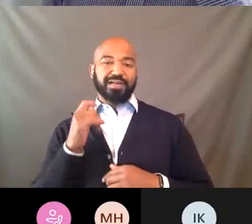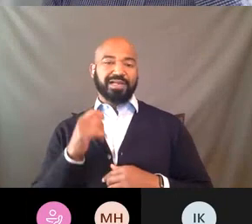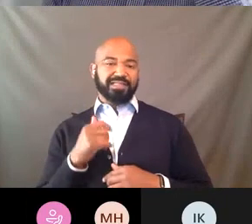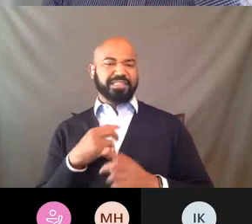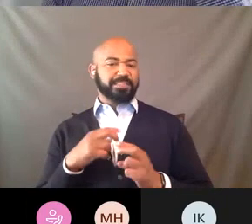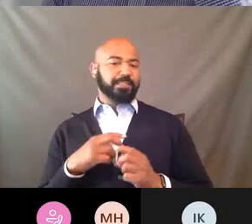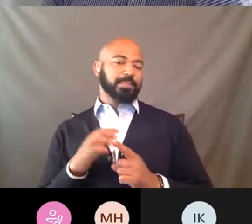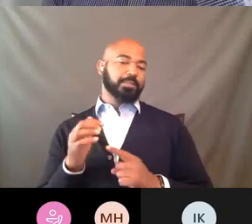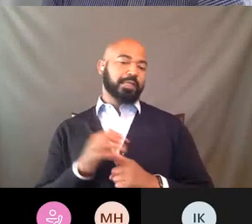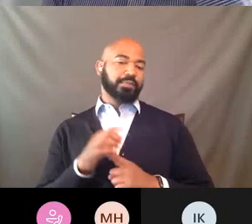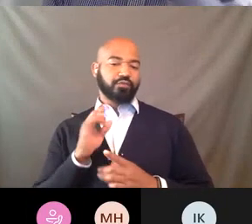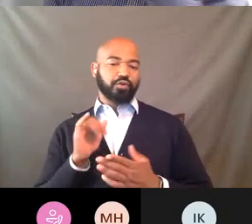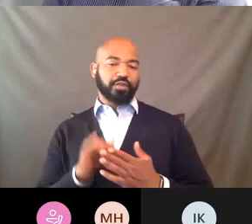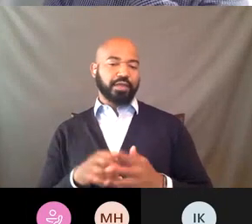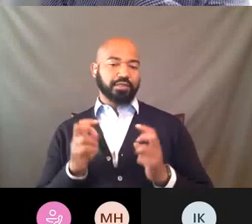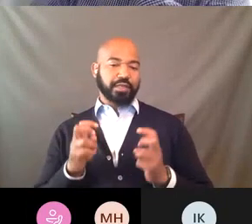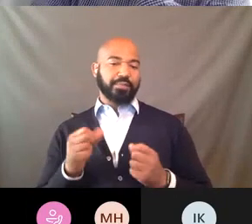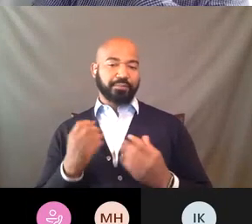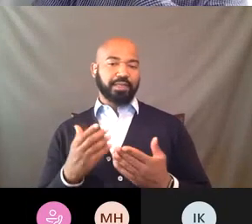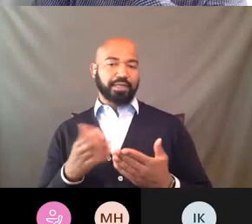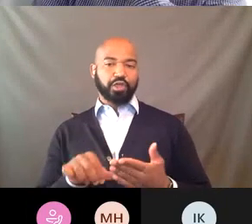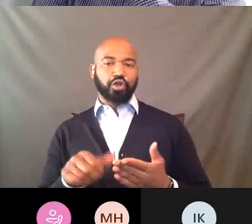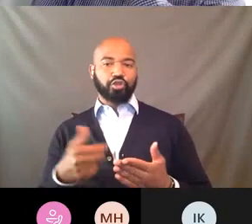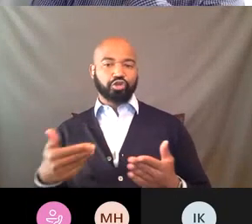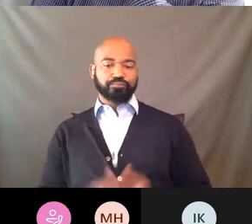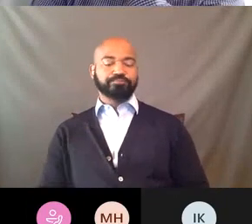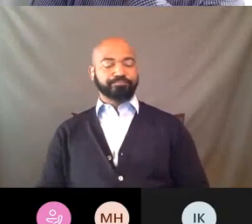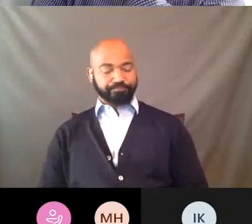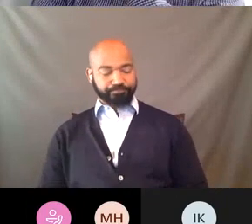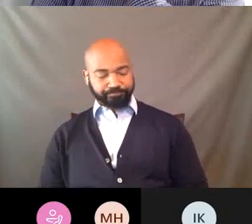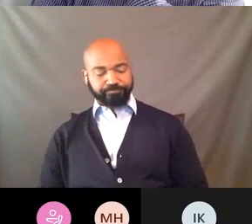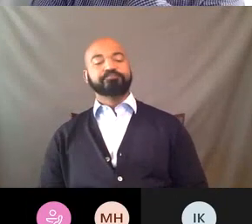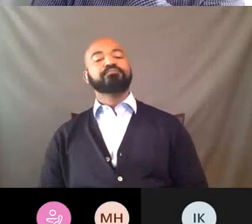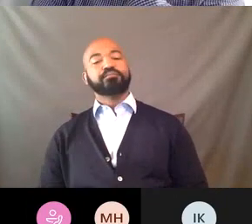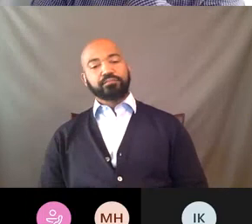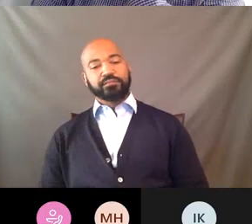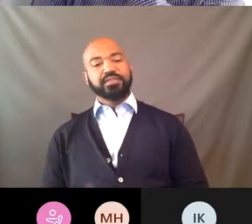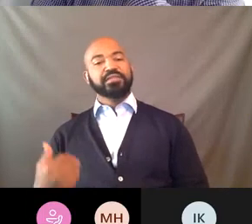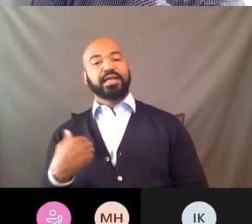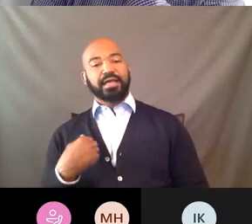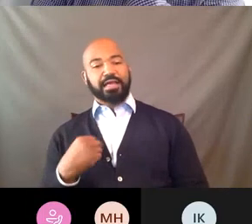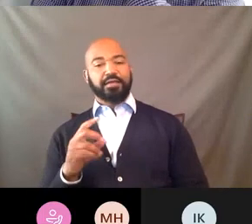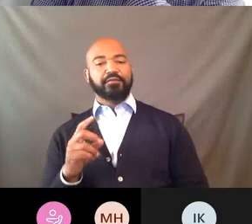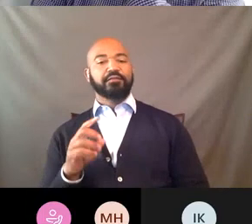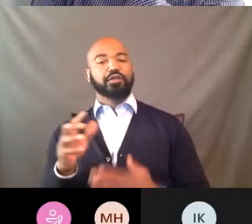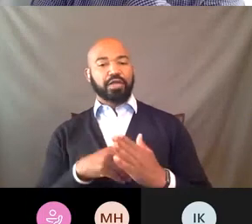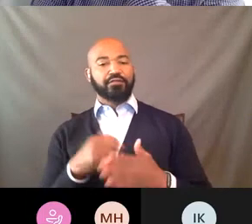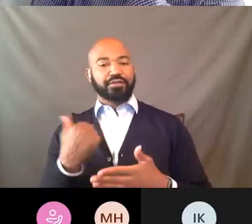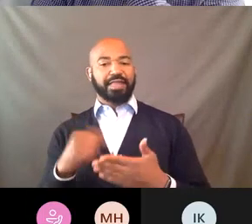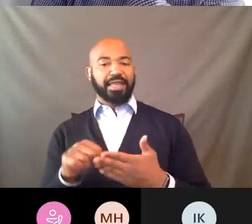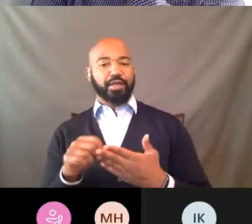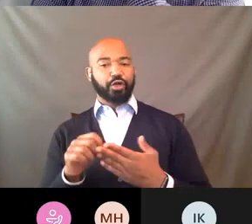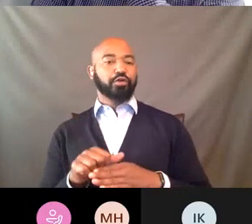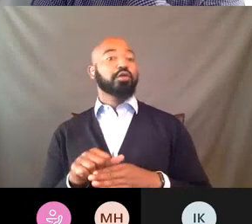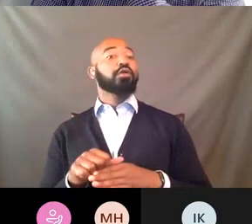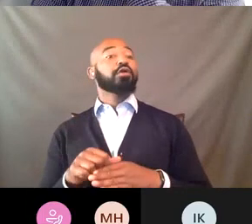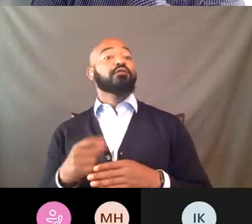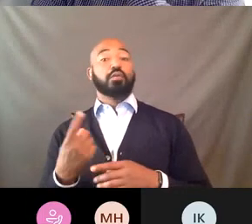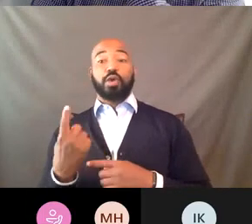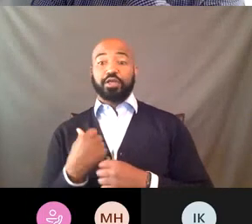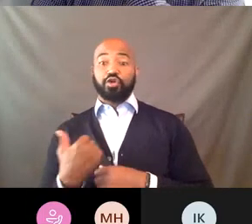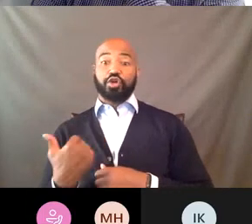particular subject and many others. We have a draft letter that we put together. That's right. For a year ago that I don't think ever went out.